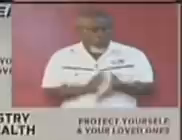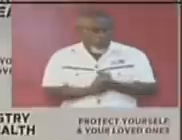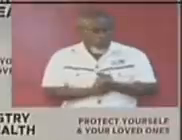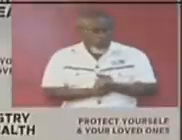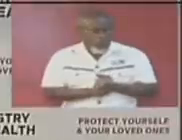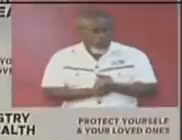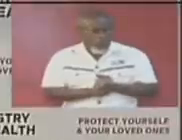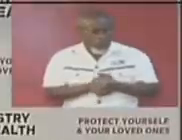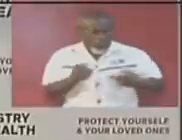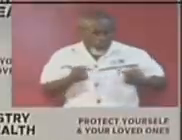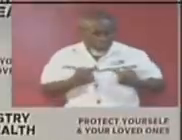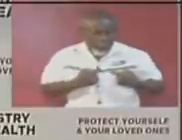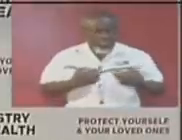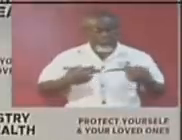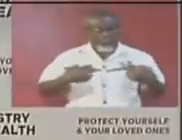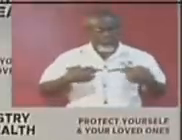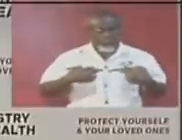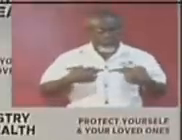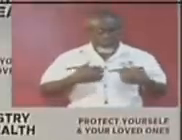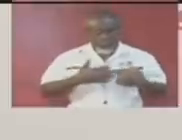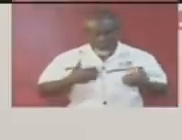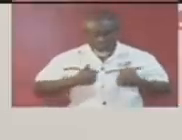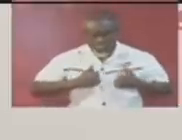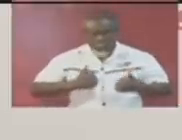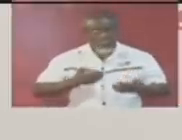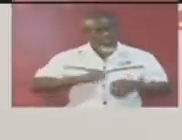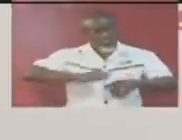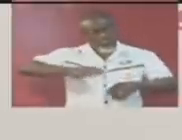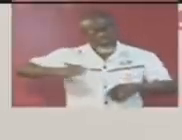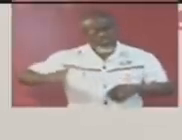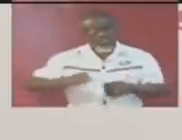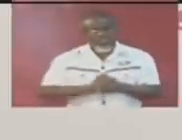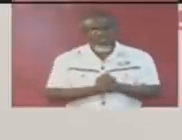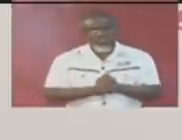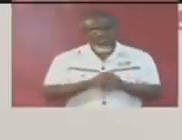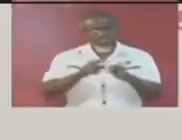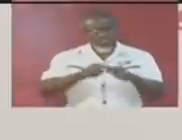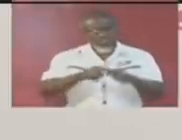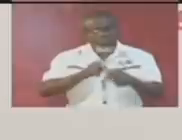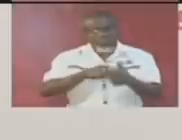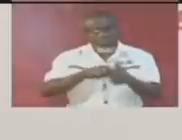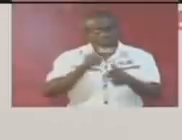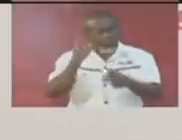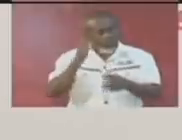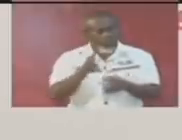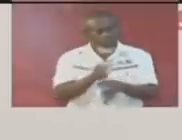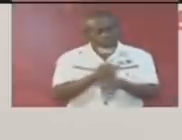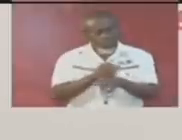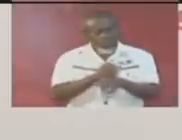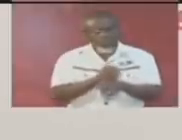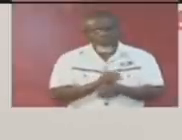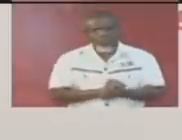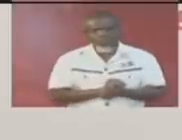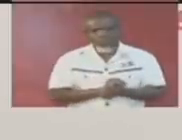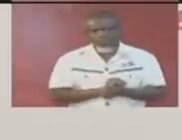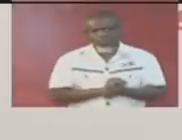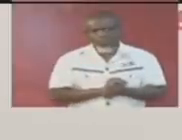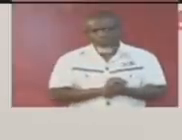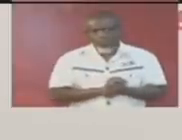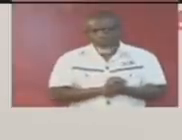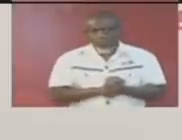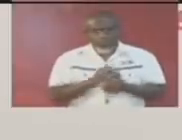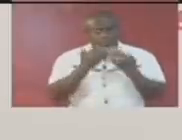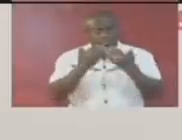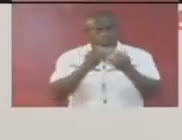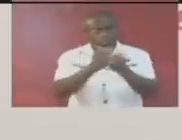Thank you very much, Dr. Mohammed. And we have come to the end of this morning's media conference. Thank you everyone for